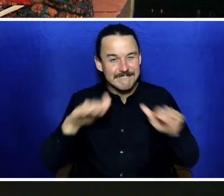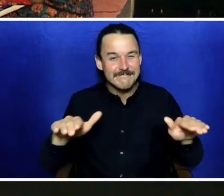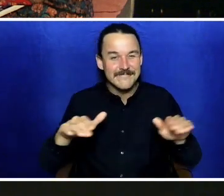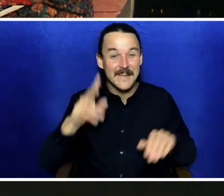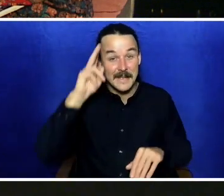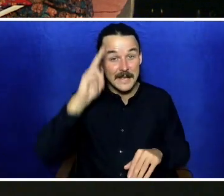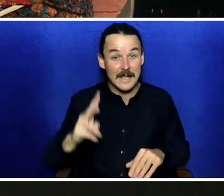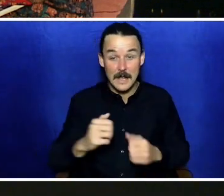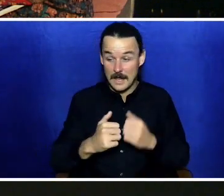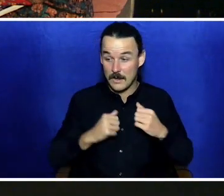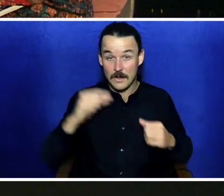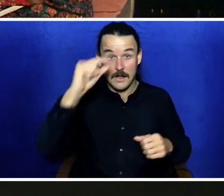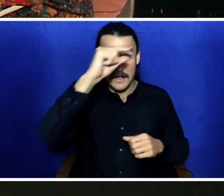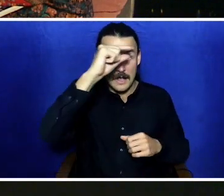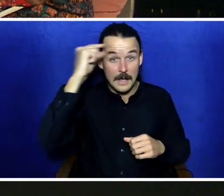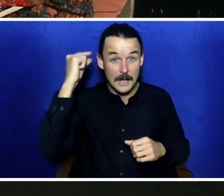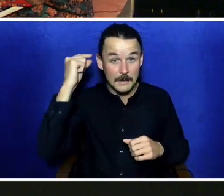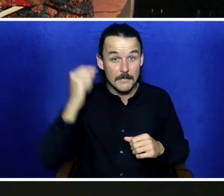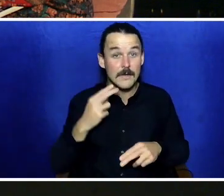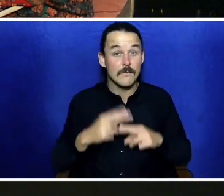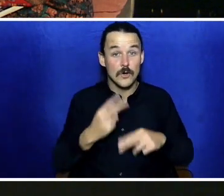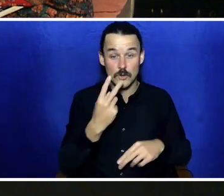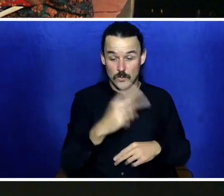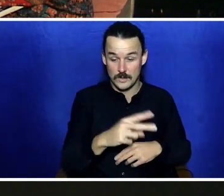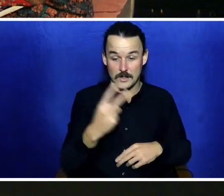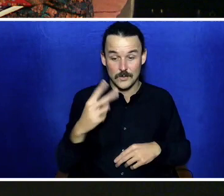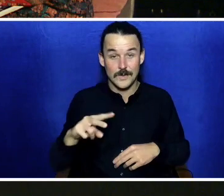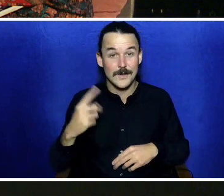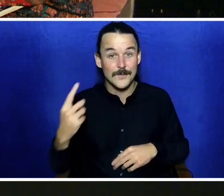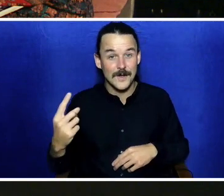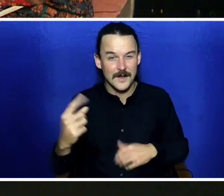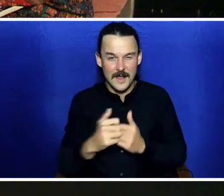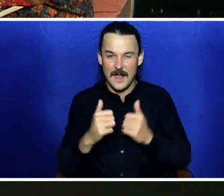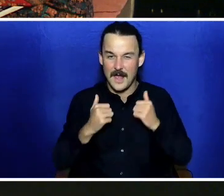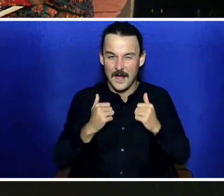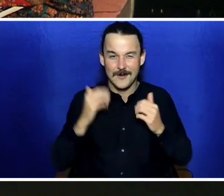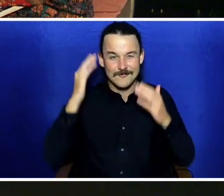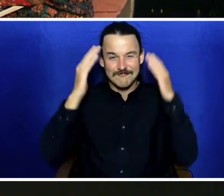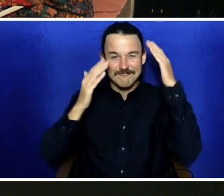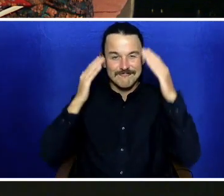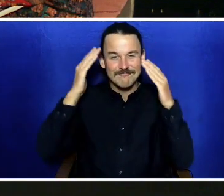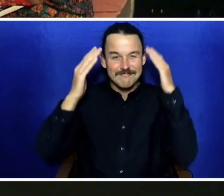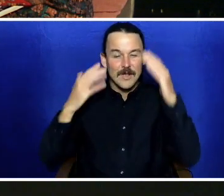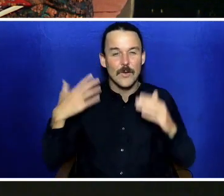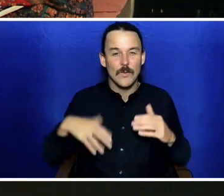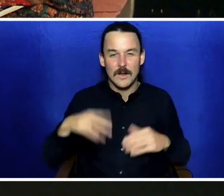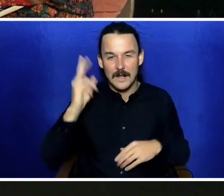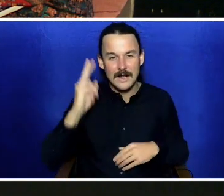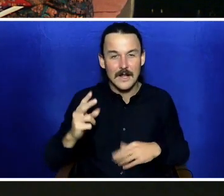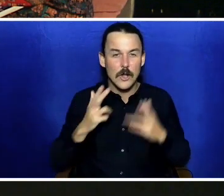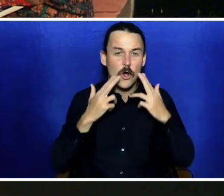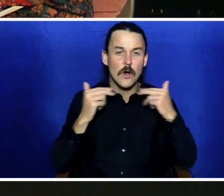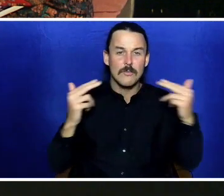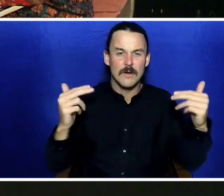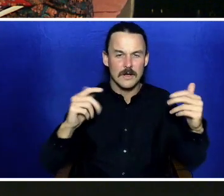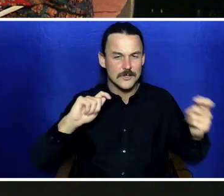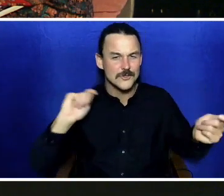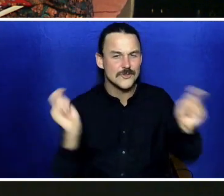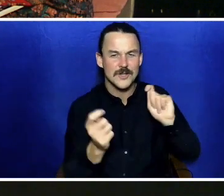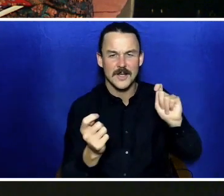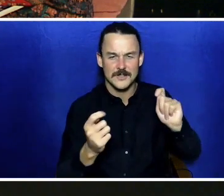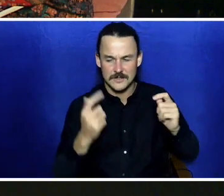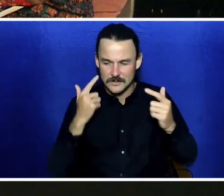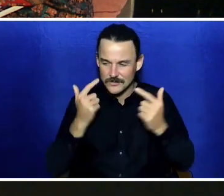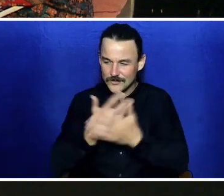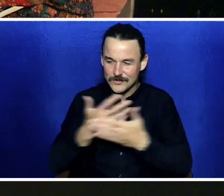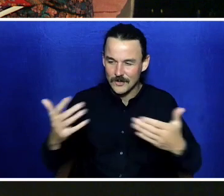purpose in 2021, as part of our mission to reimagine the potential of opera for everyone, is to ensure